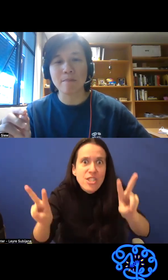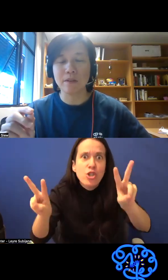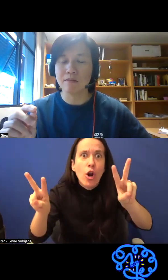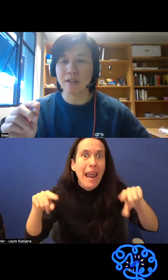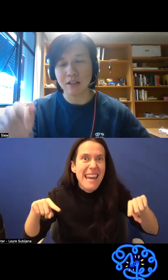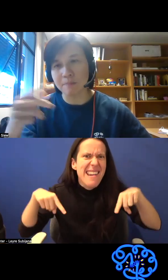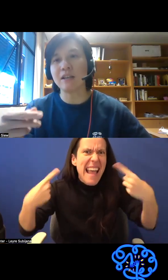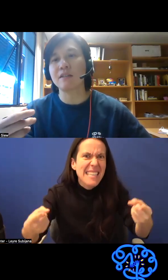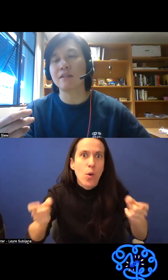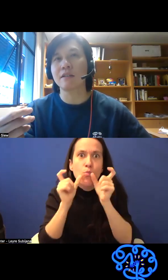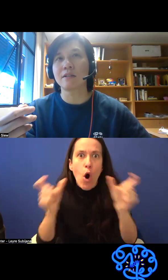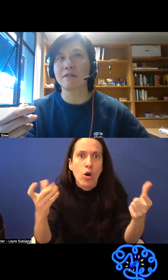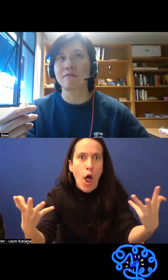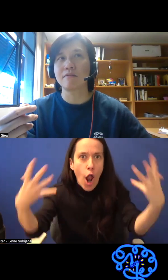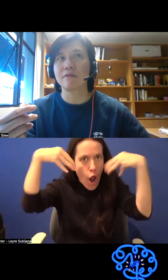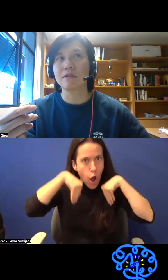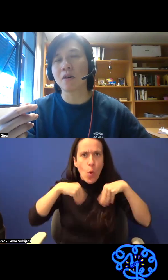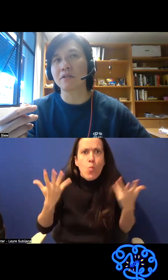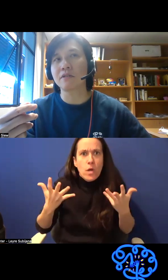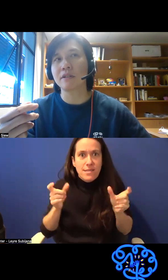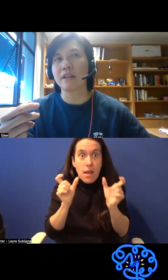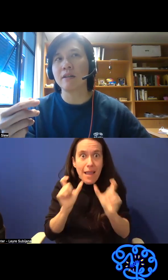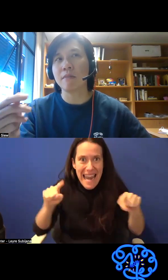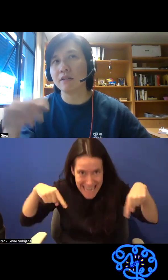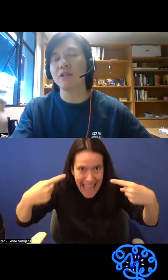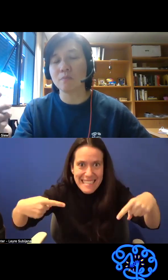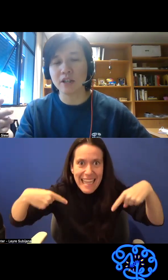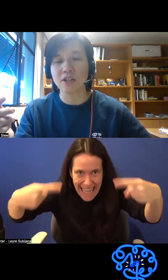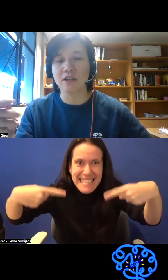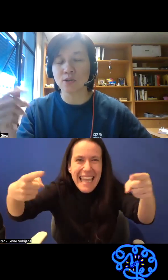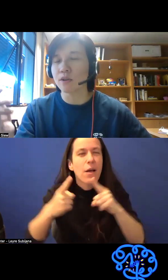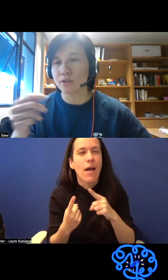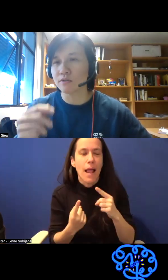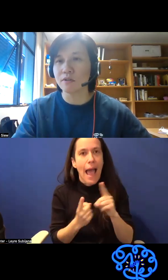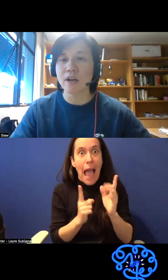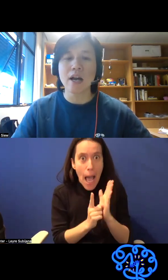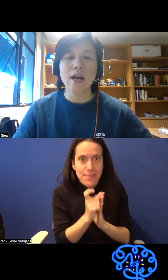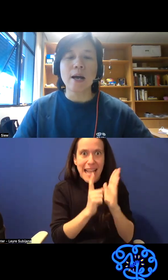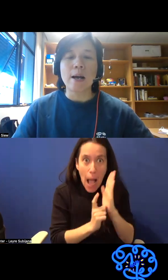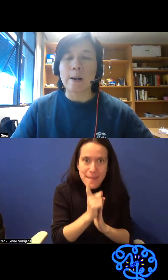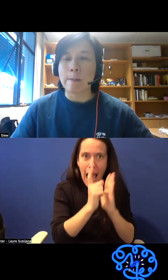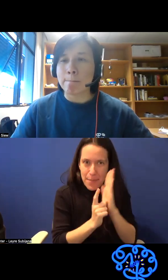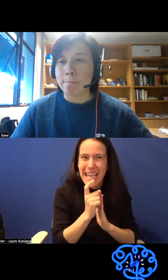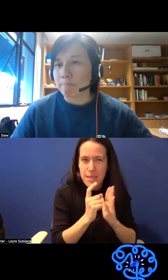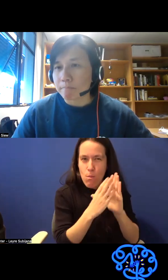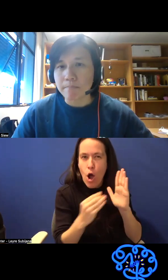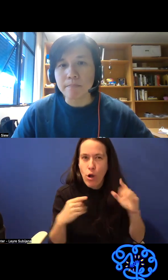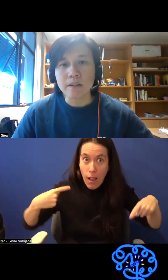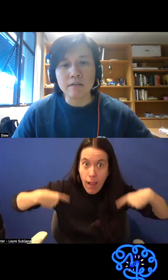step, then update the the model, and then make a new prediction, and so on and so forth.